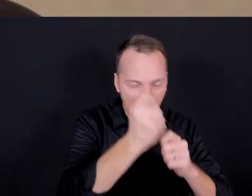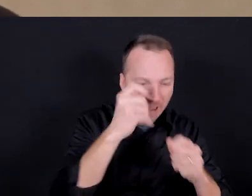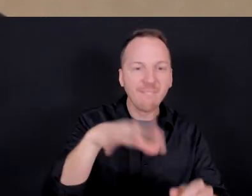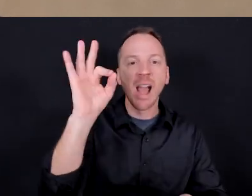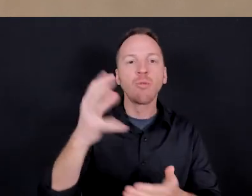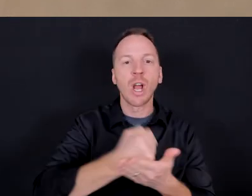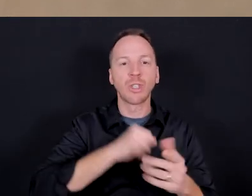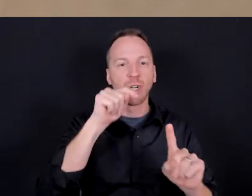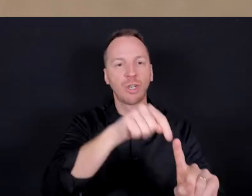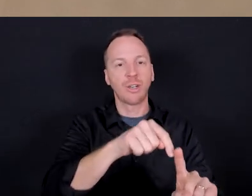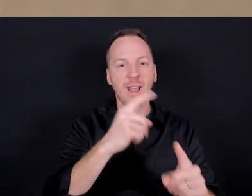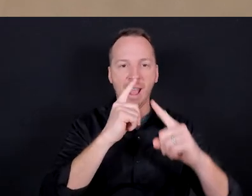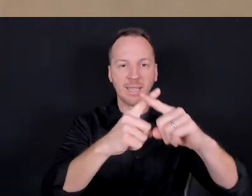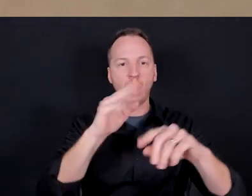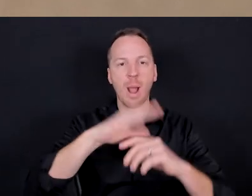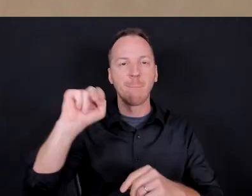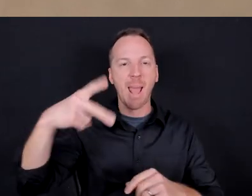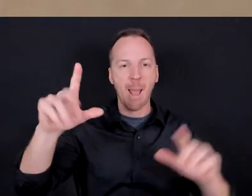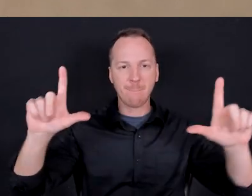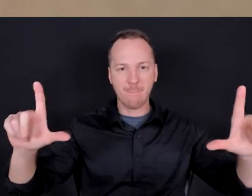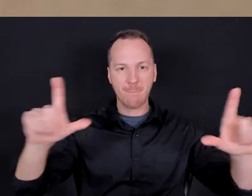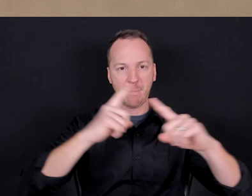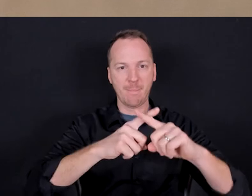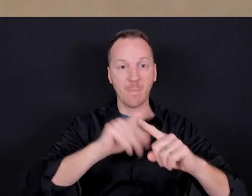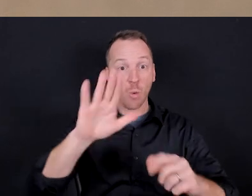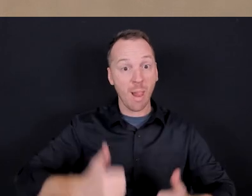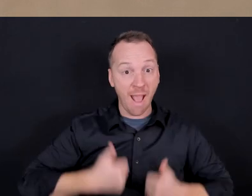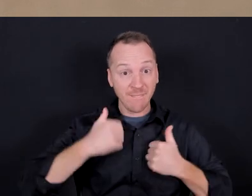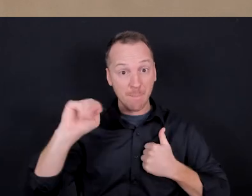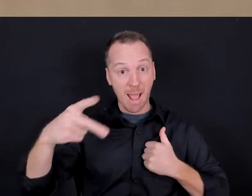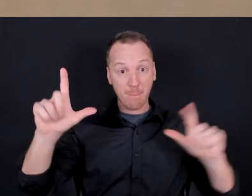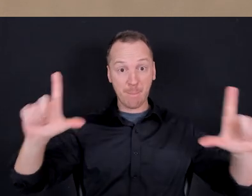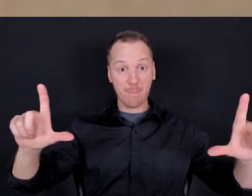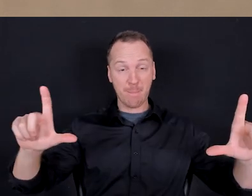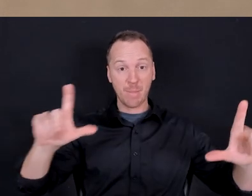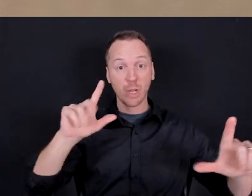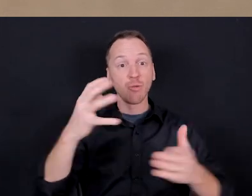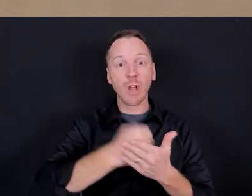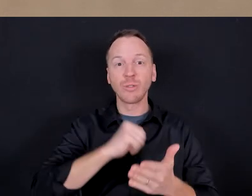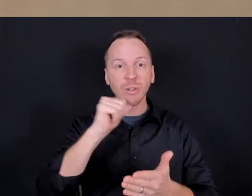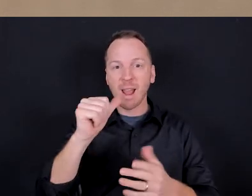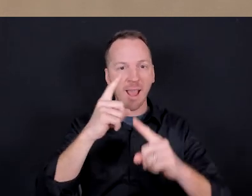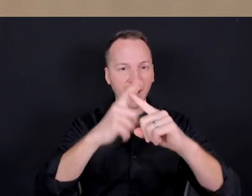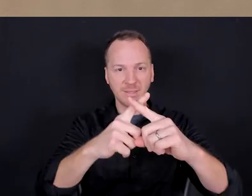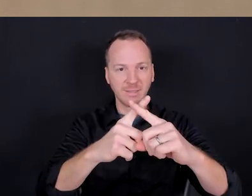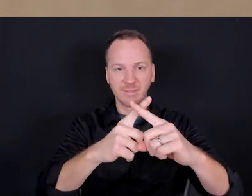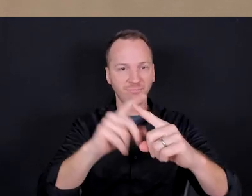the treasure. On the treasure map of life, the treasure is not marked with an